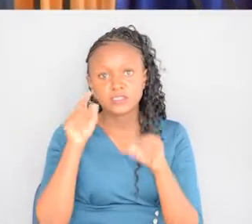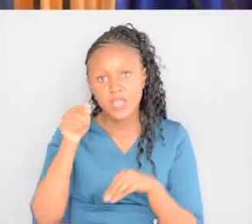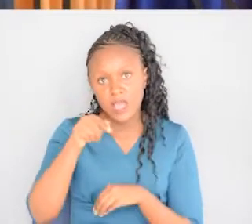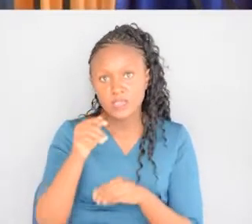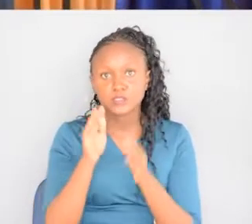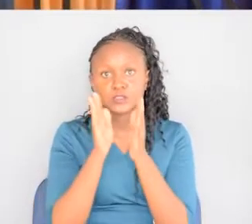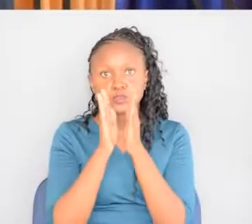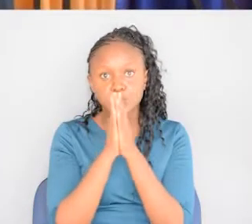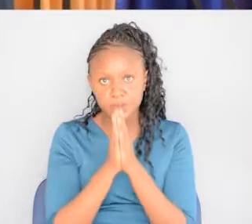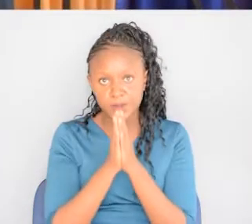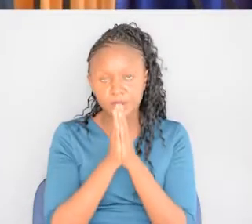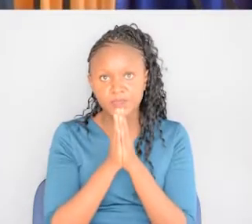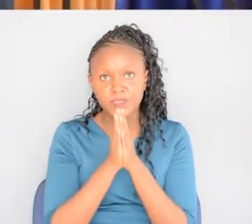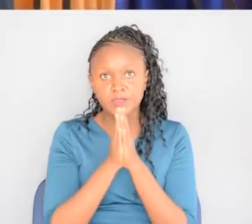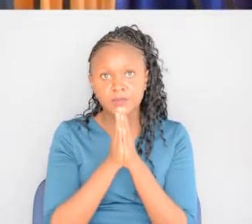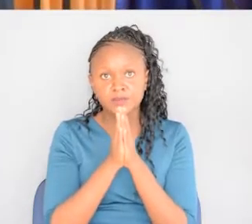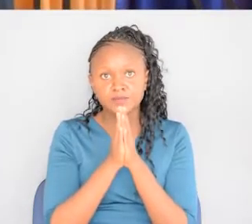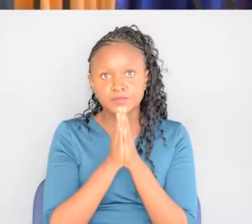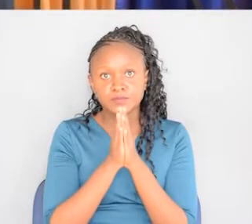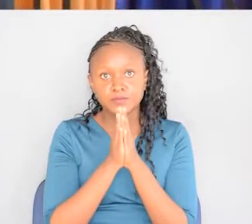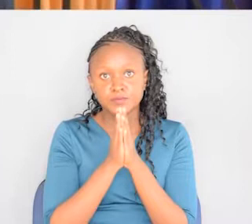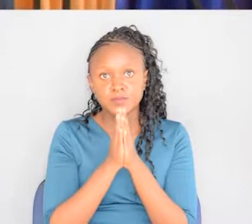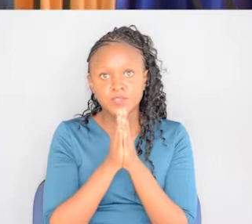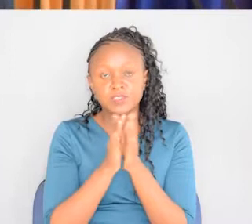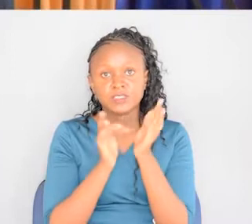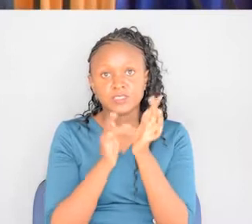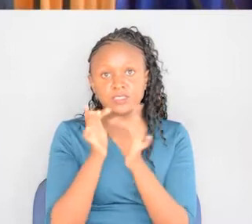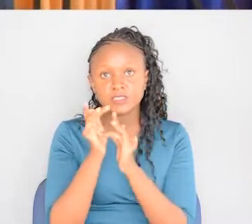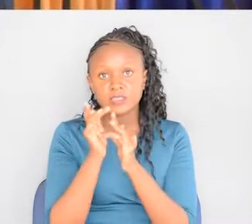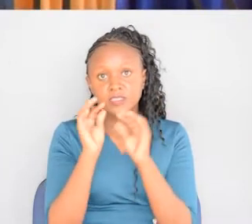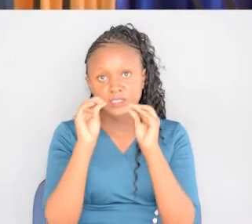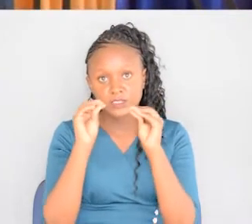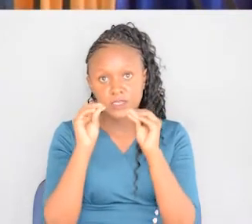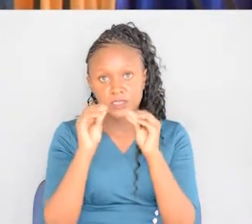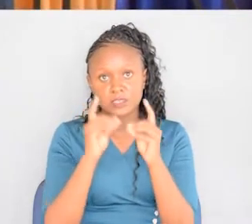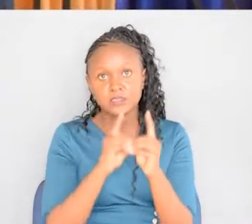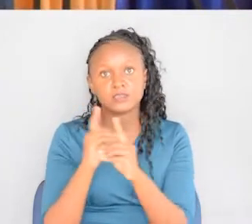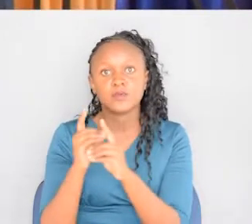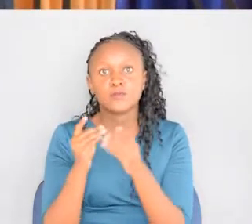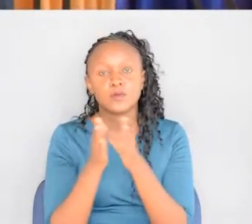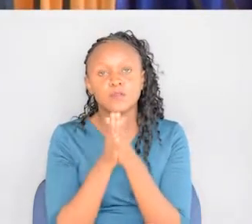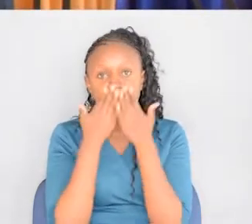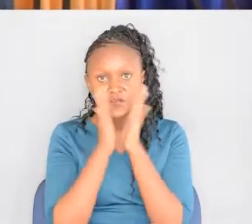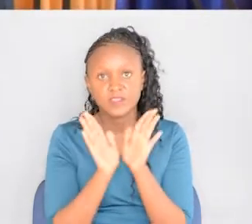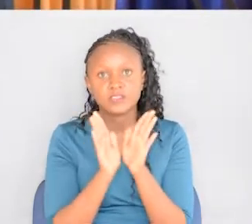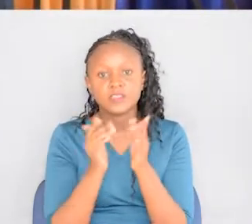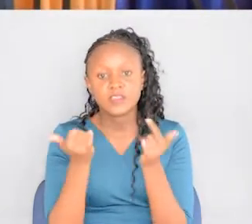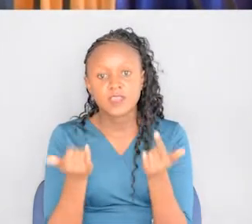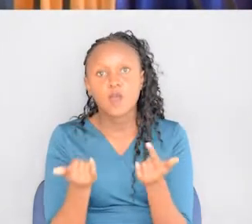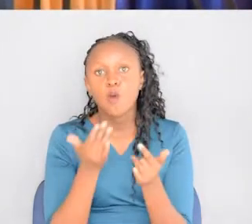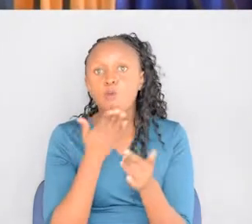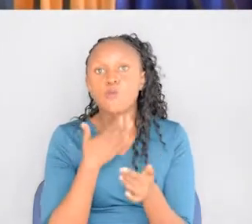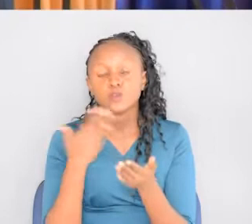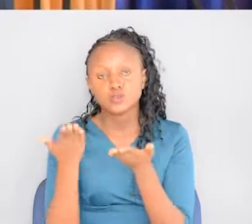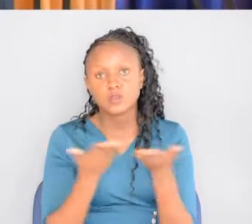pray.' And John taught his disciples." Thank you. Right now, I'd like to welcome